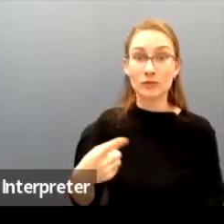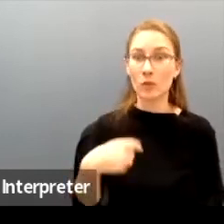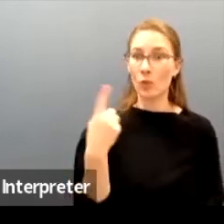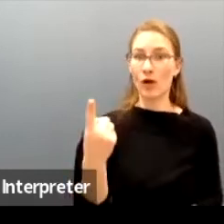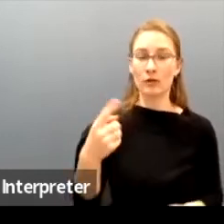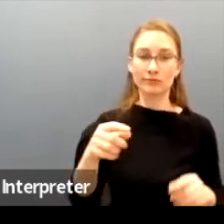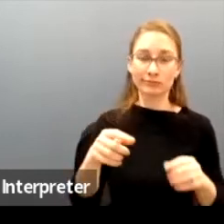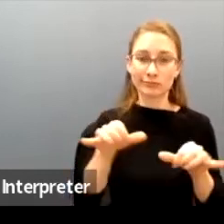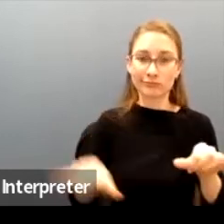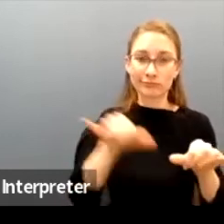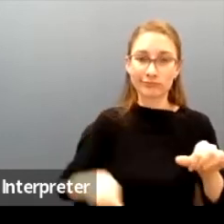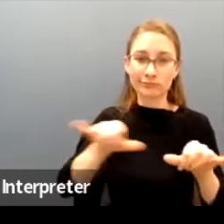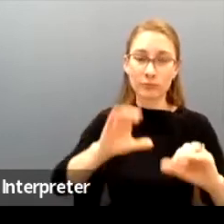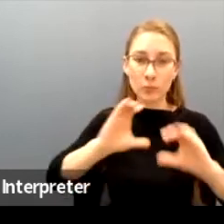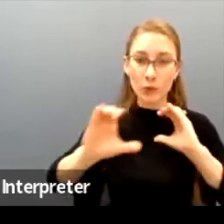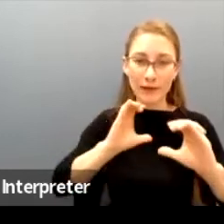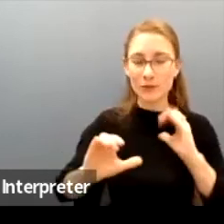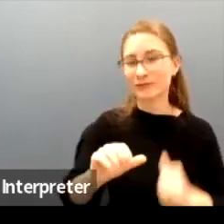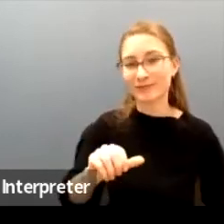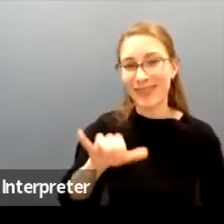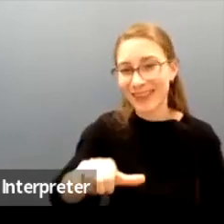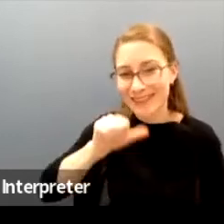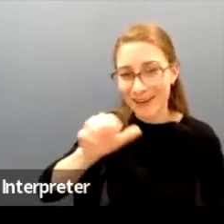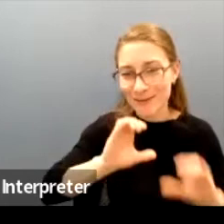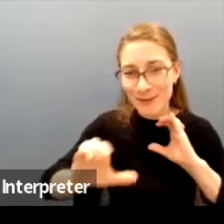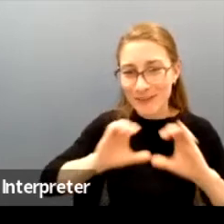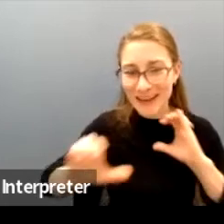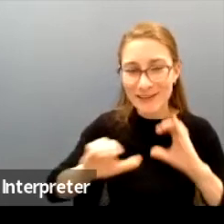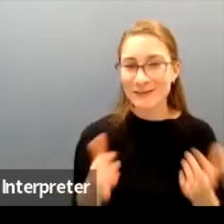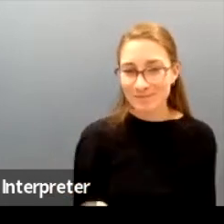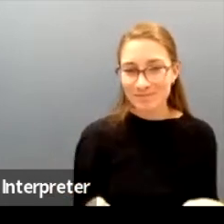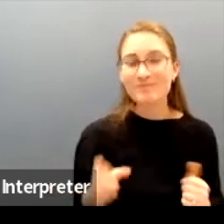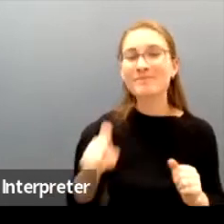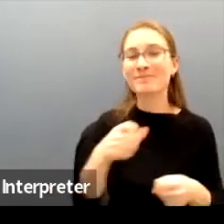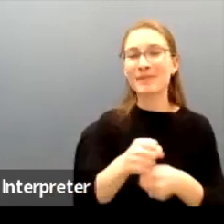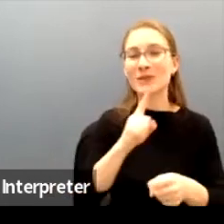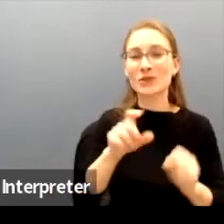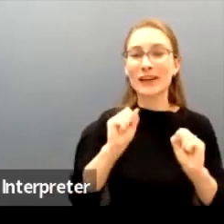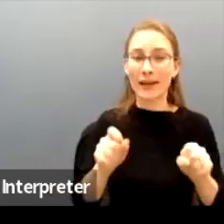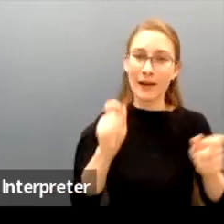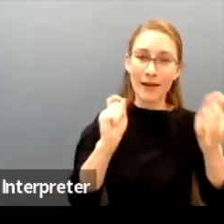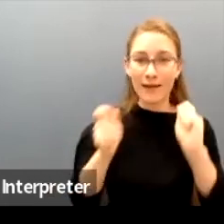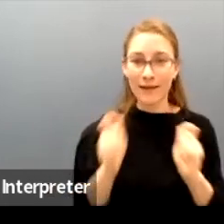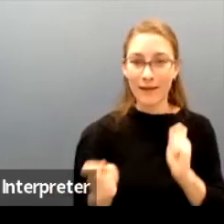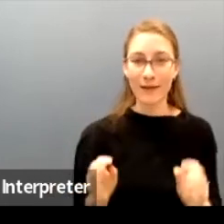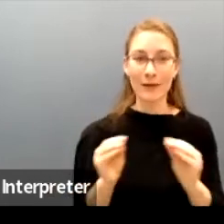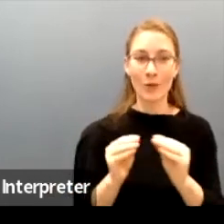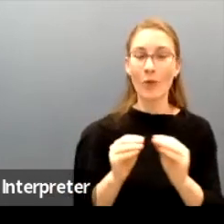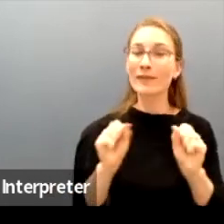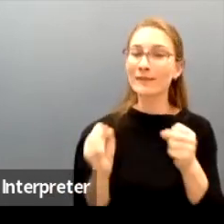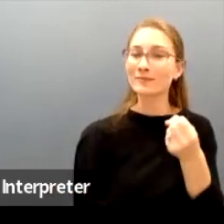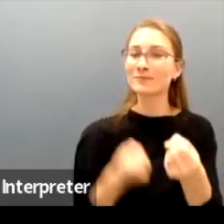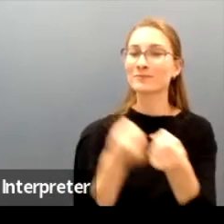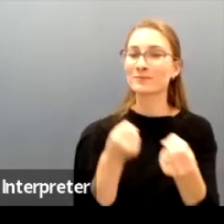way of communicating, because that's not how it is. That's not how we communicate. So we need to make sure that we provide them with that support.